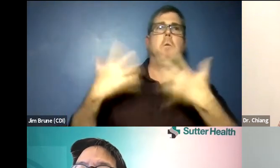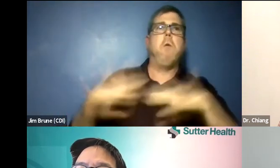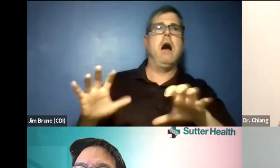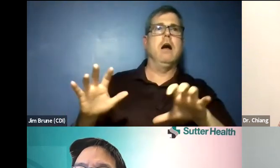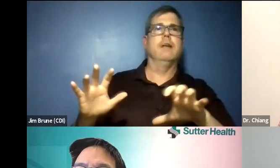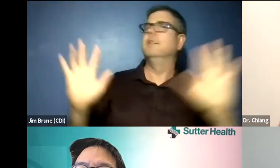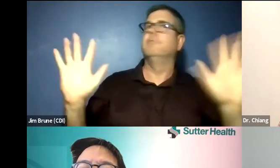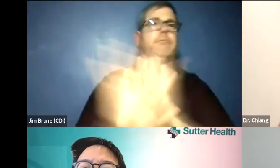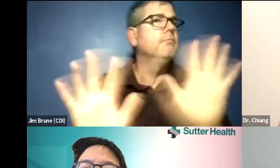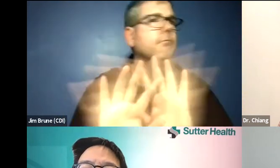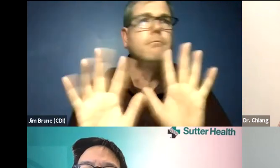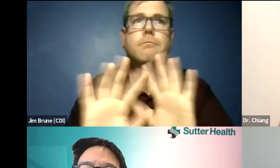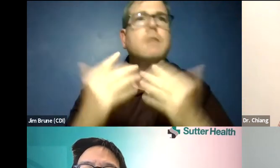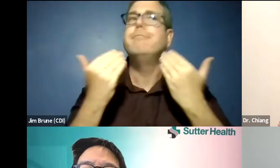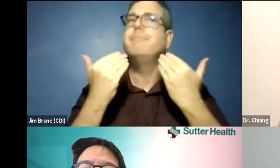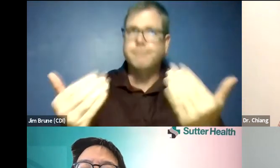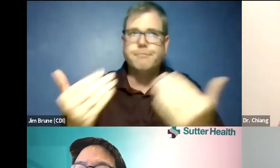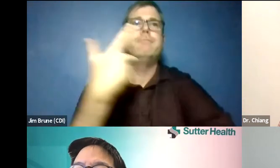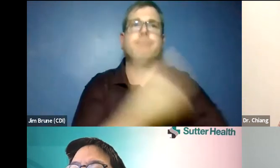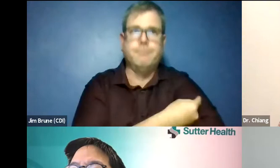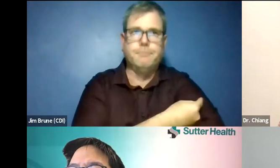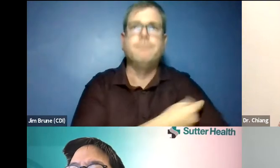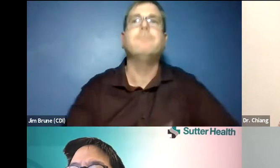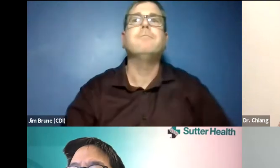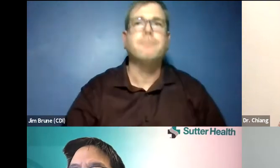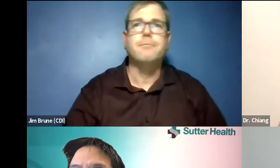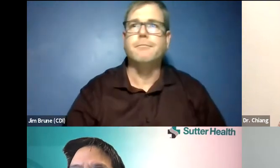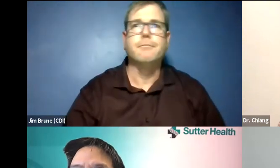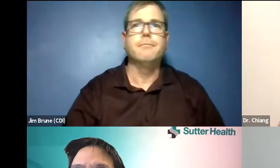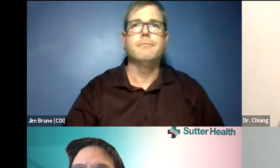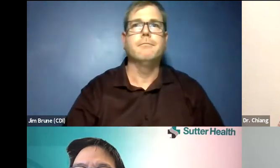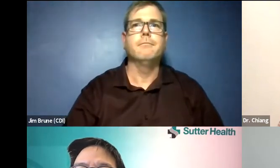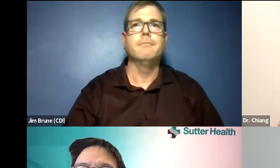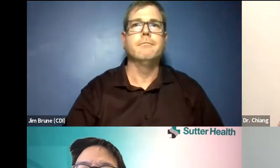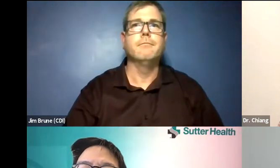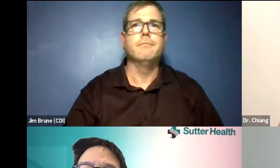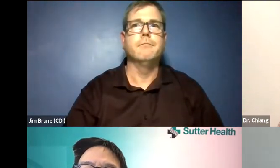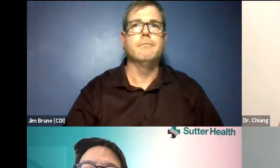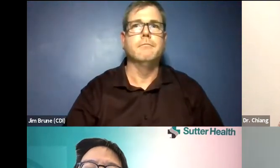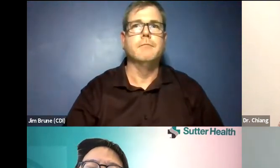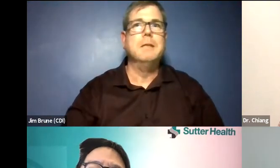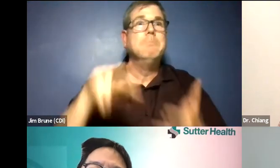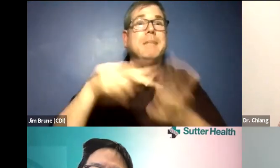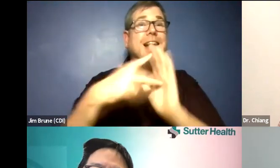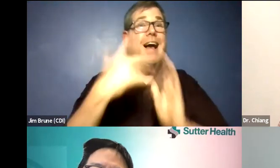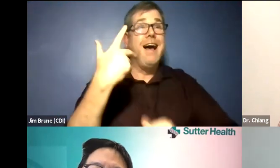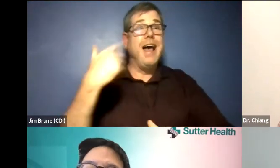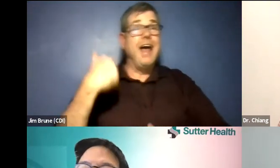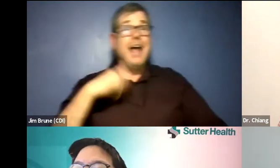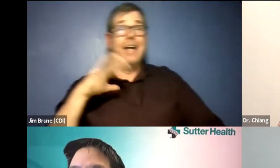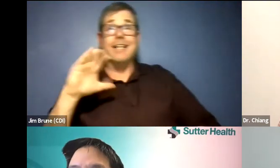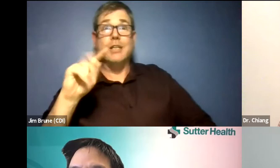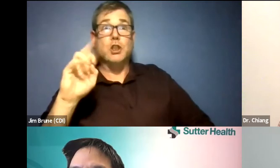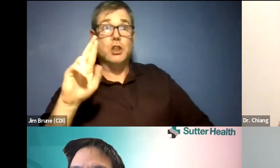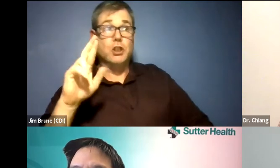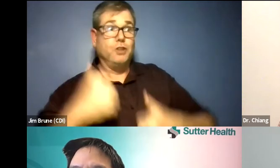those conditions negate the benefit you will get from the vaccine, and certainly should not, because of those conditions, skip